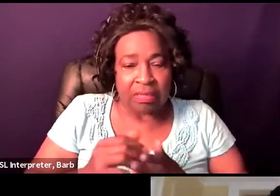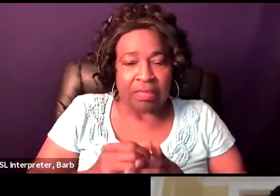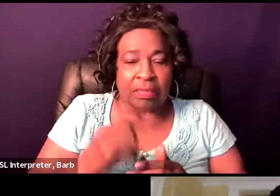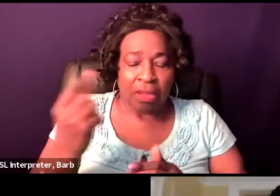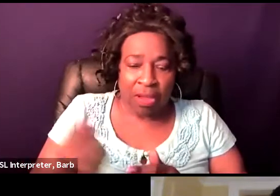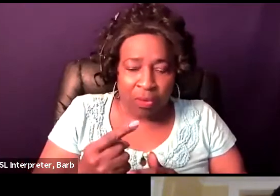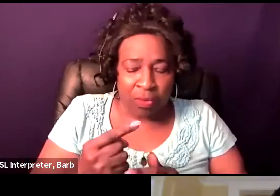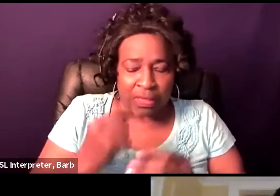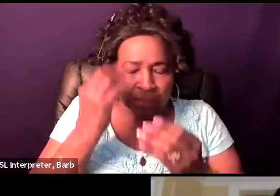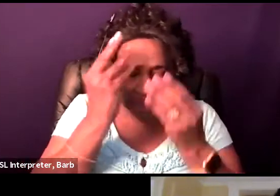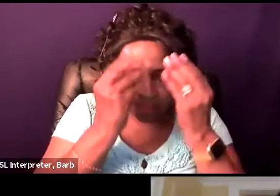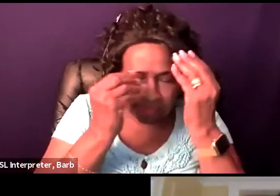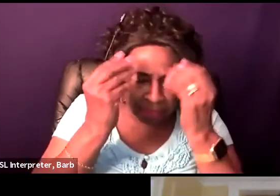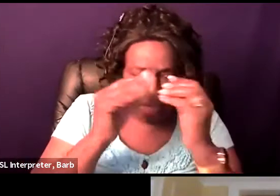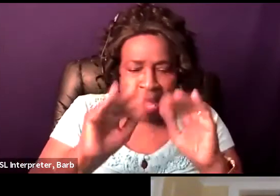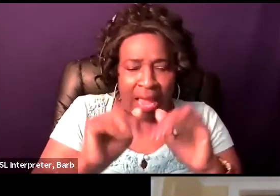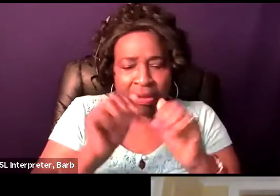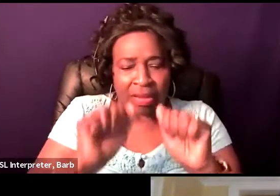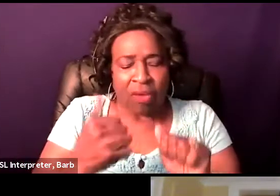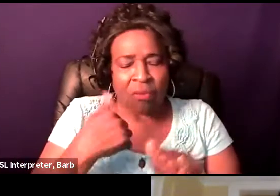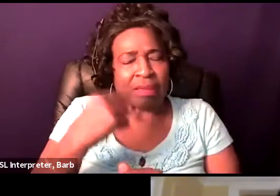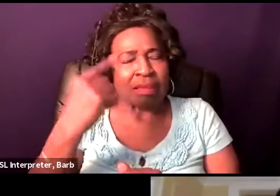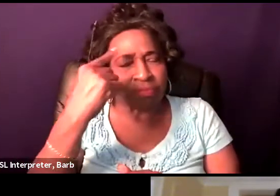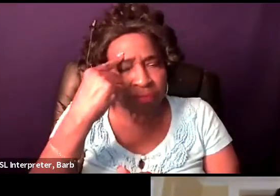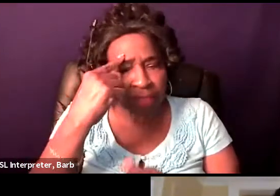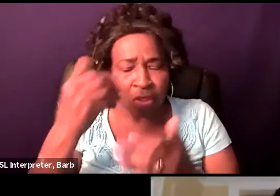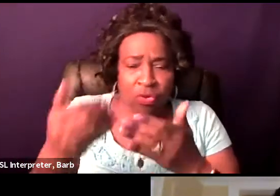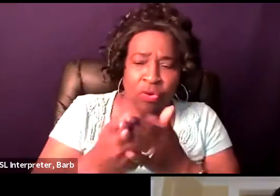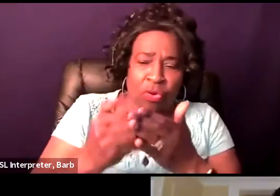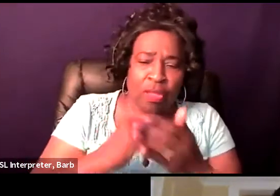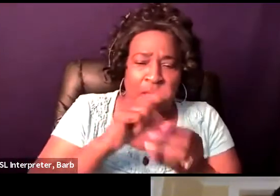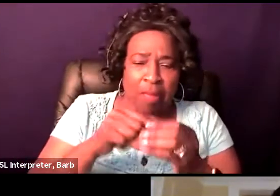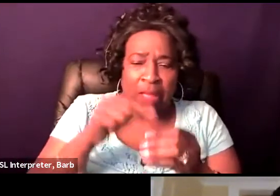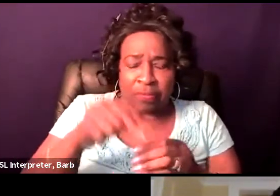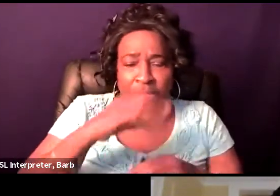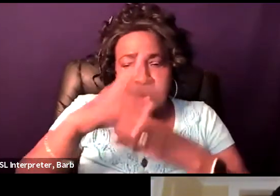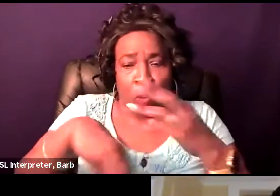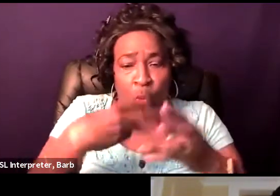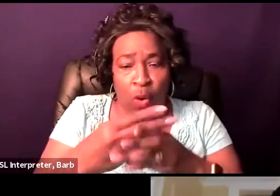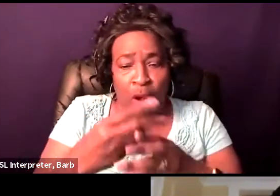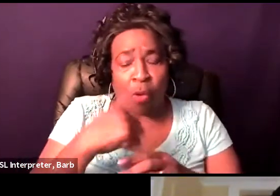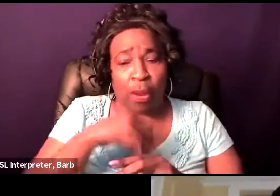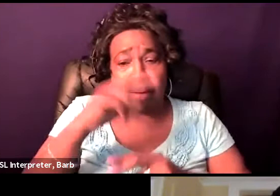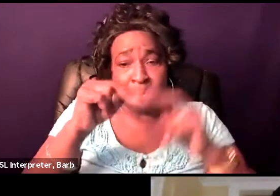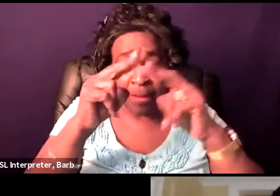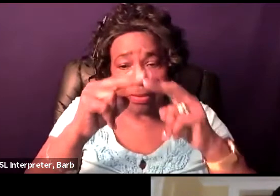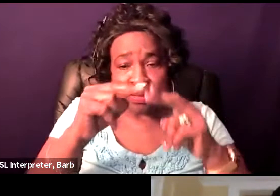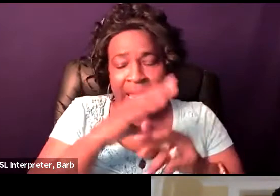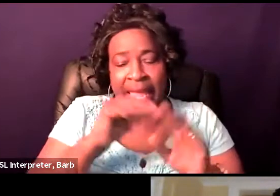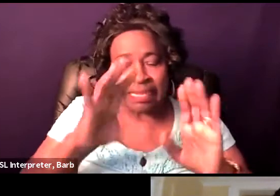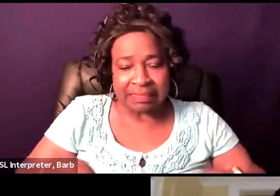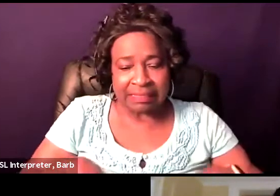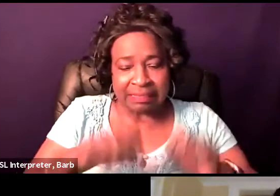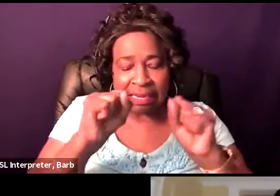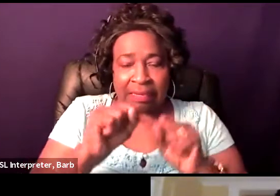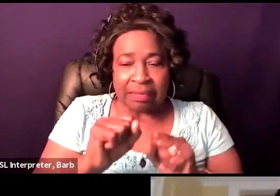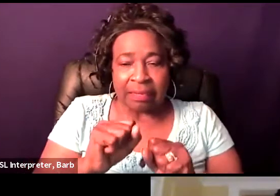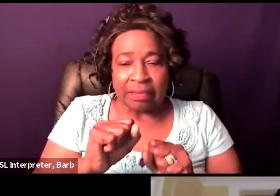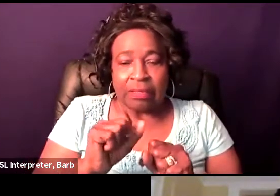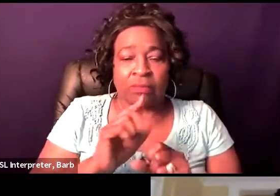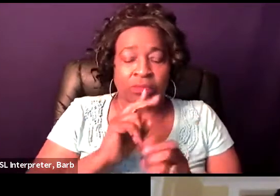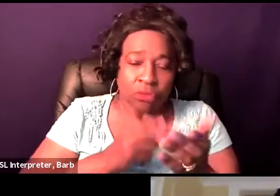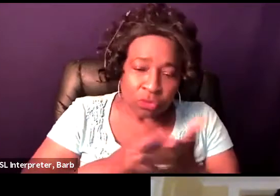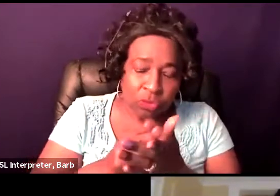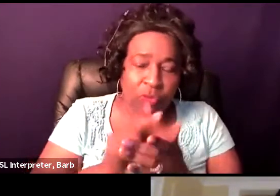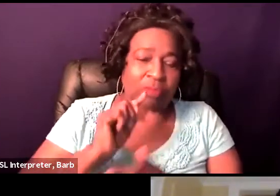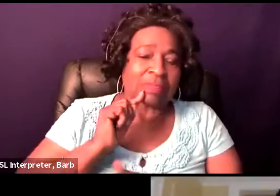how can we begin to think anew about this world that we're building, and really taking fiction seriously as a site